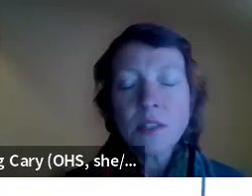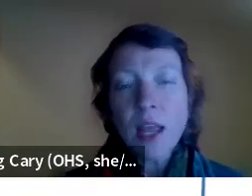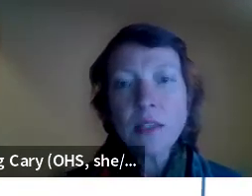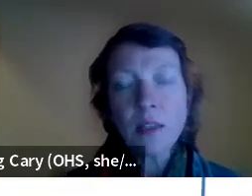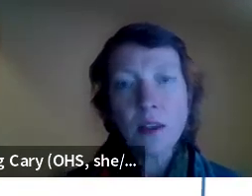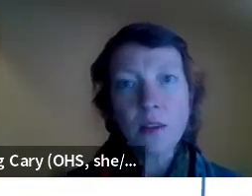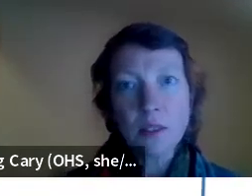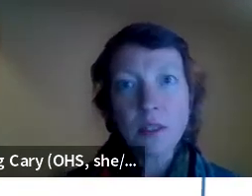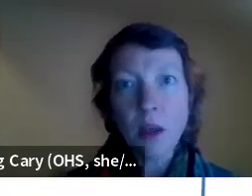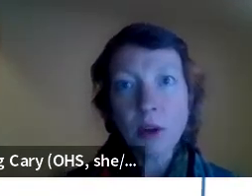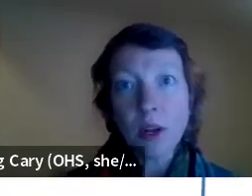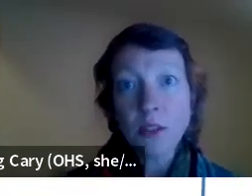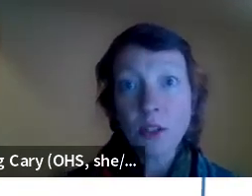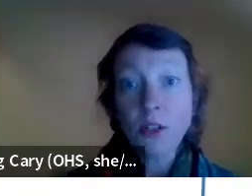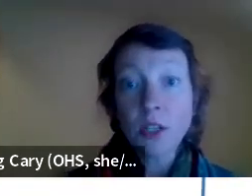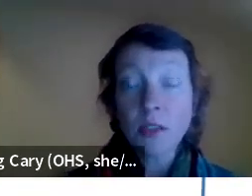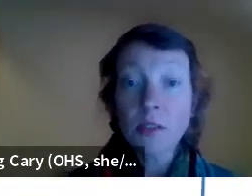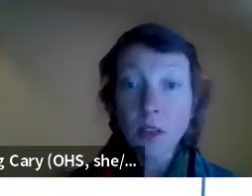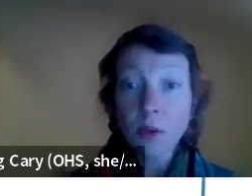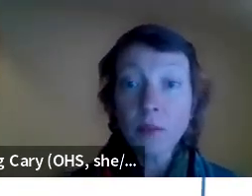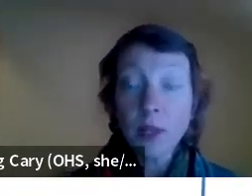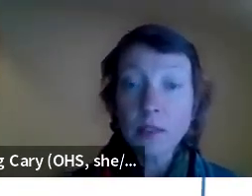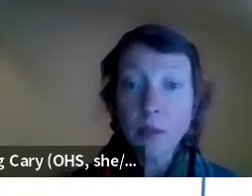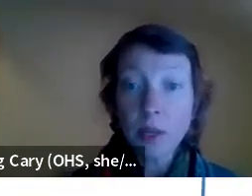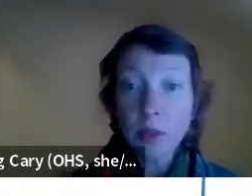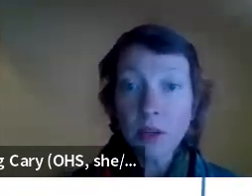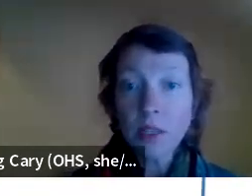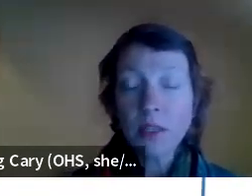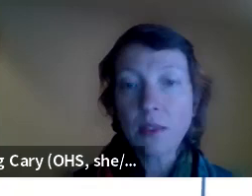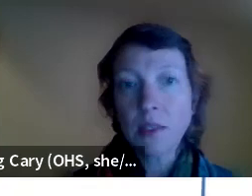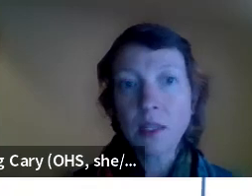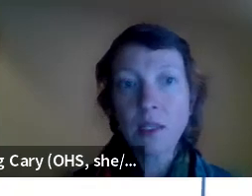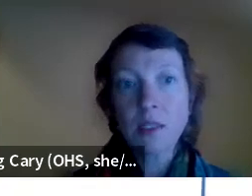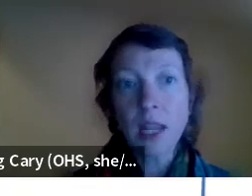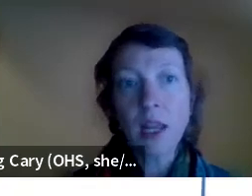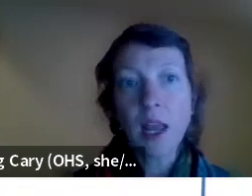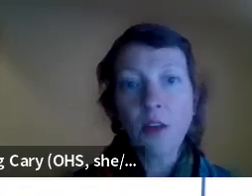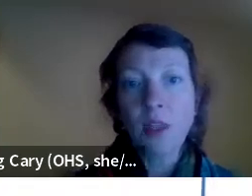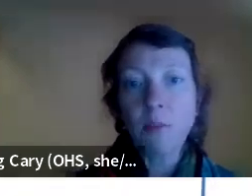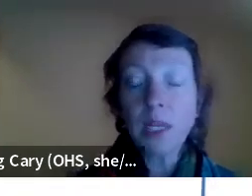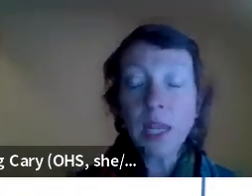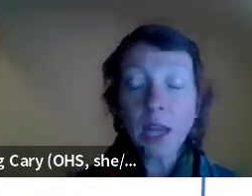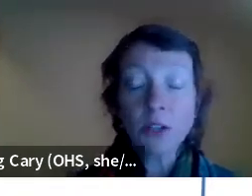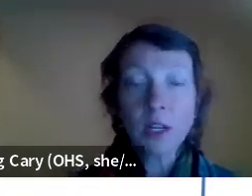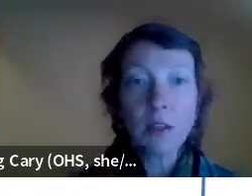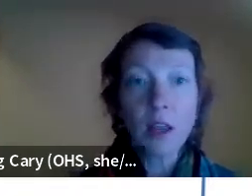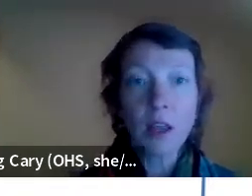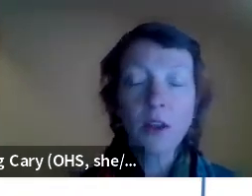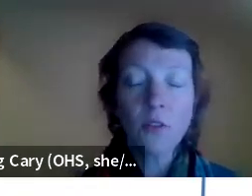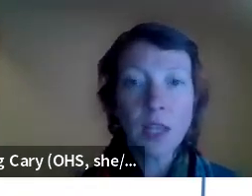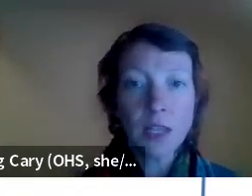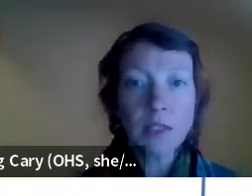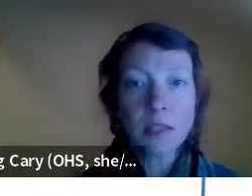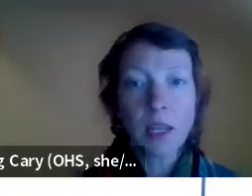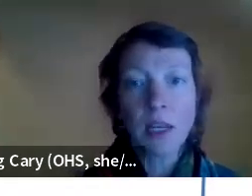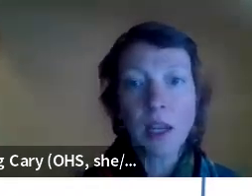There are signs that this Omicron surge is slowing in some communities. This is data of the pediatric